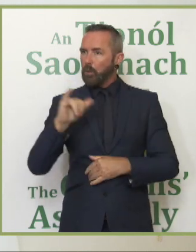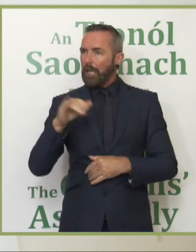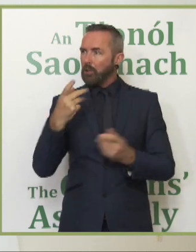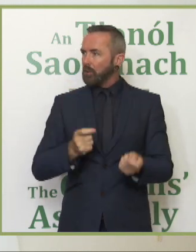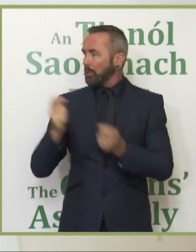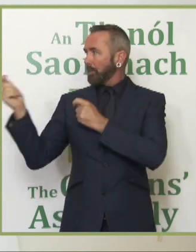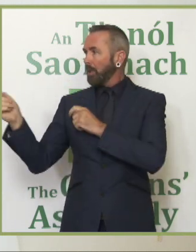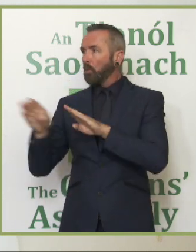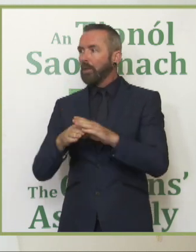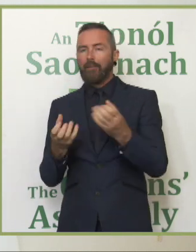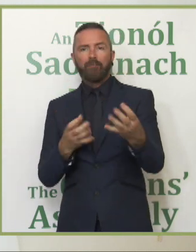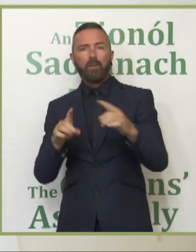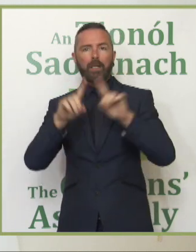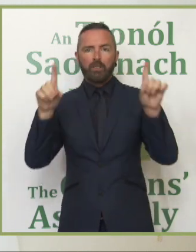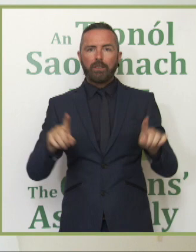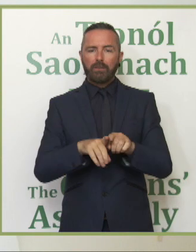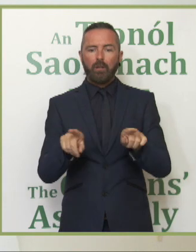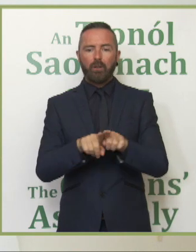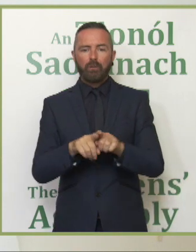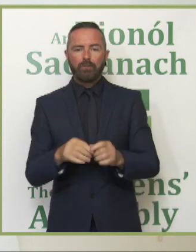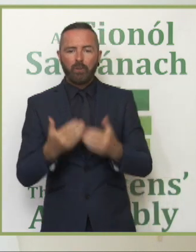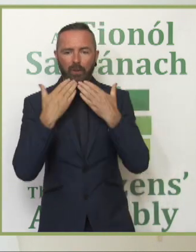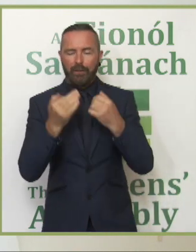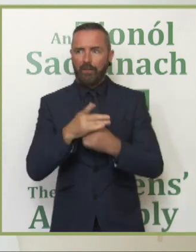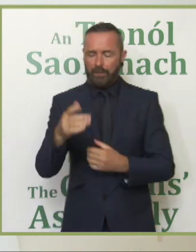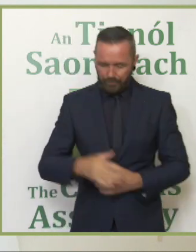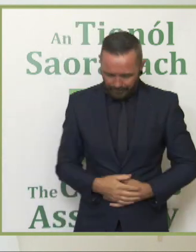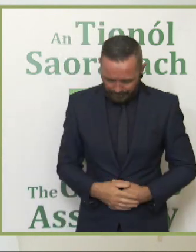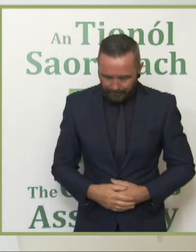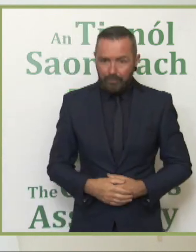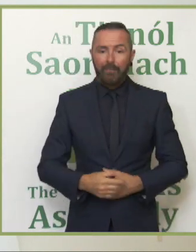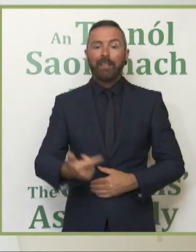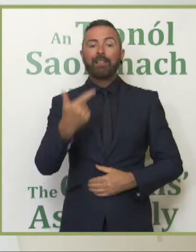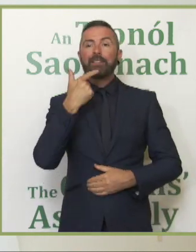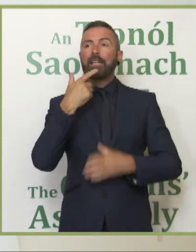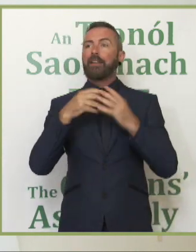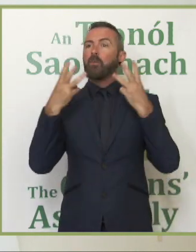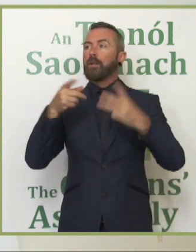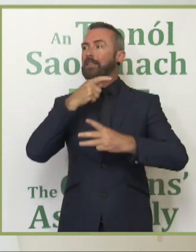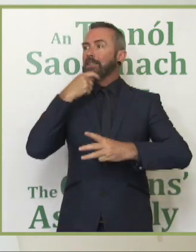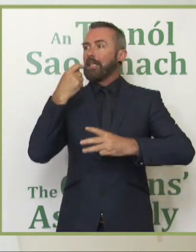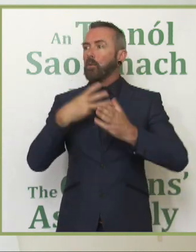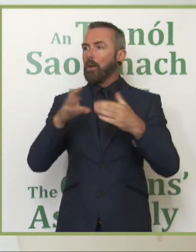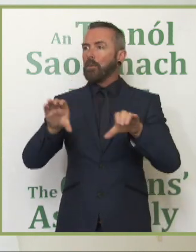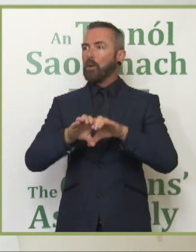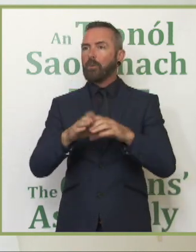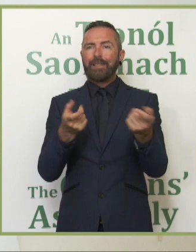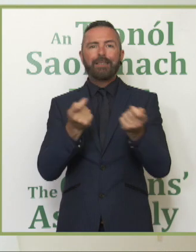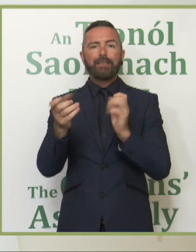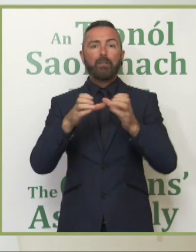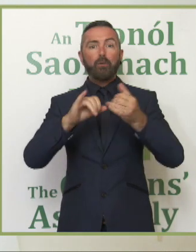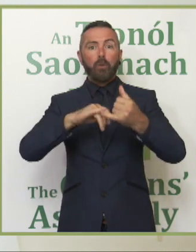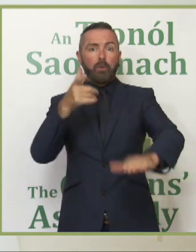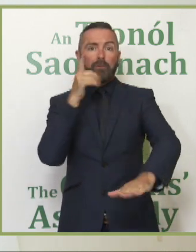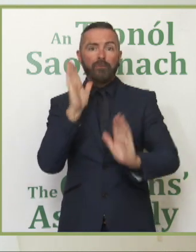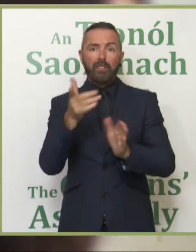with those feedback sheets as well. Thanks for that. Second thing I just want to say in closing is the steering group that we spoke